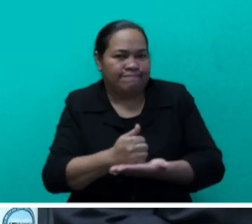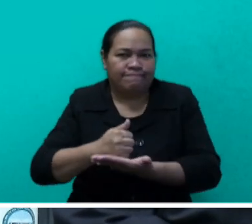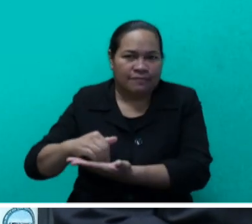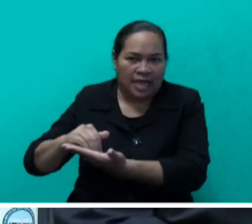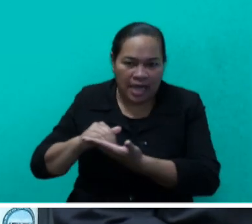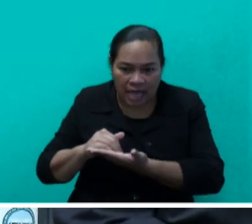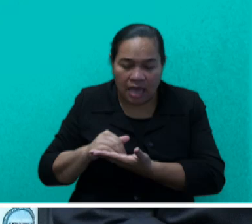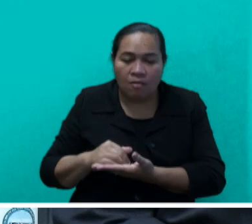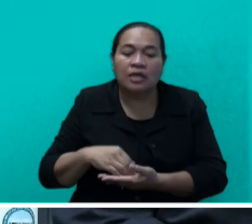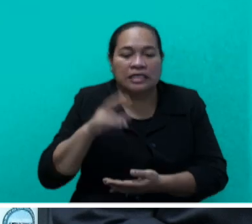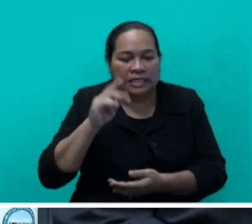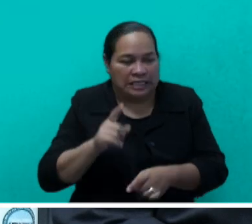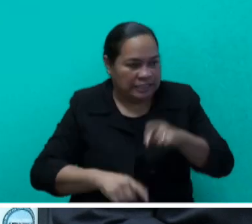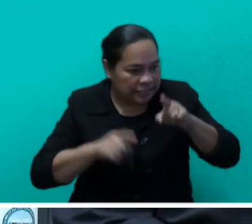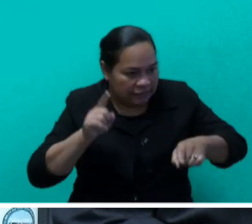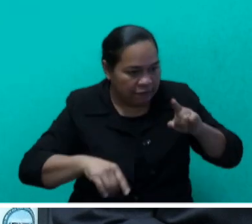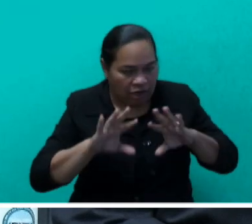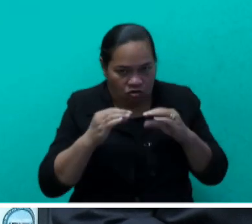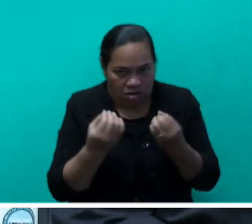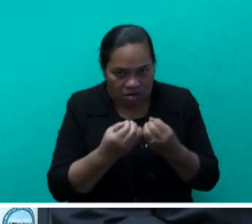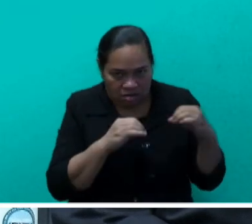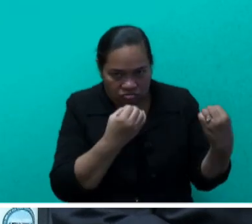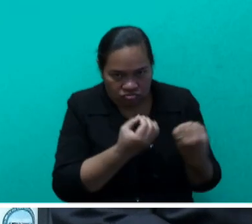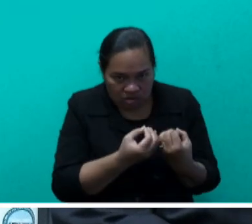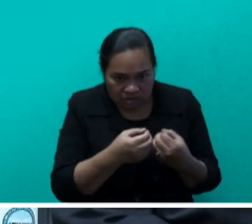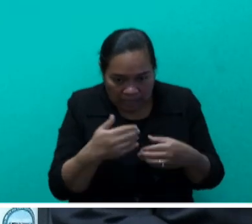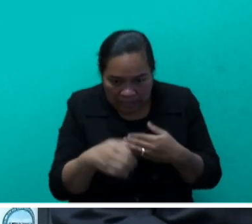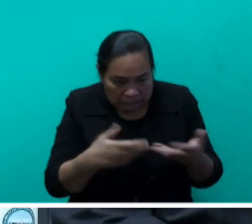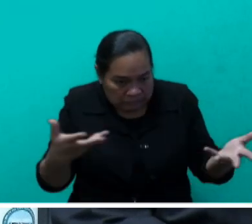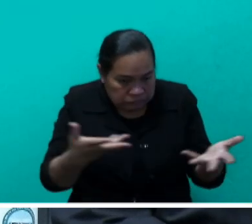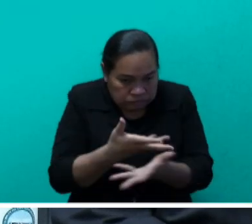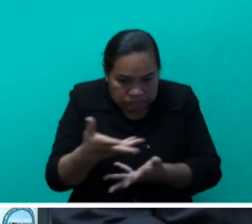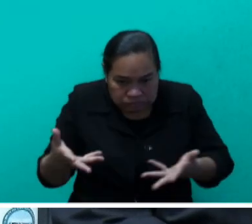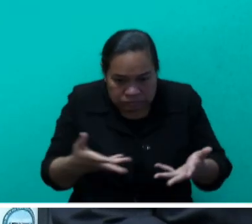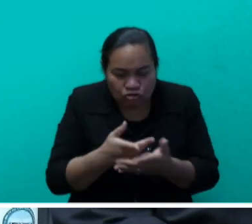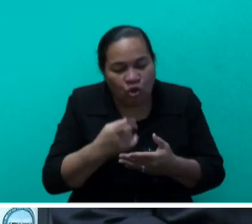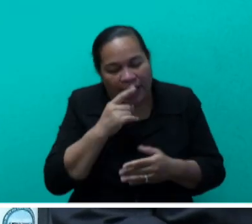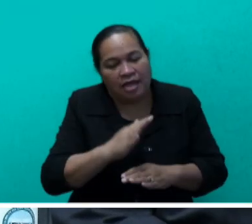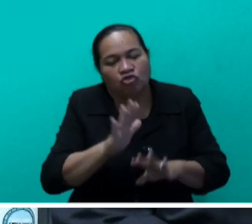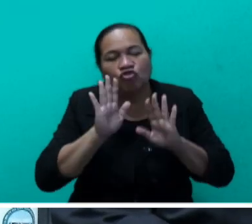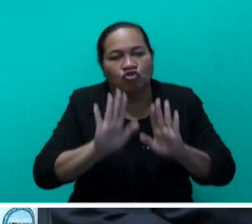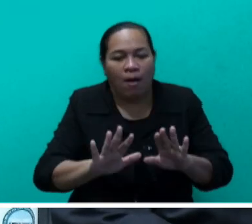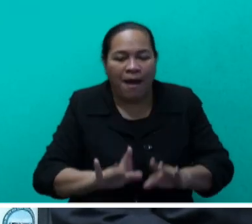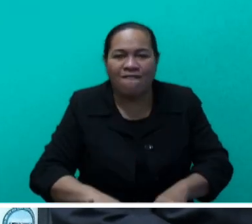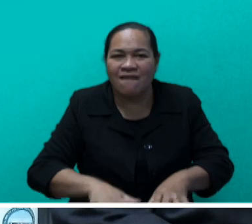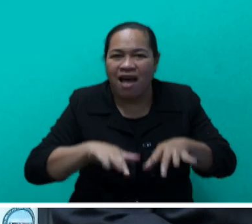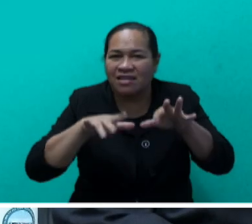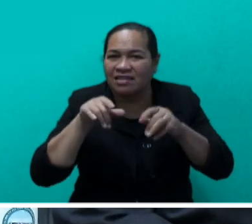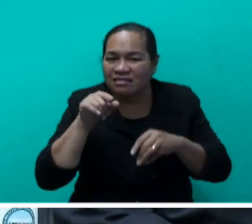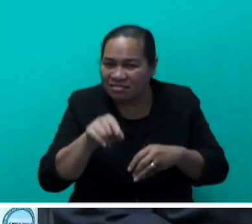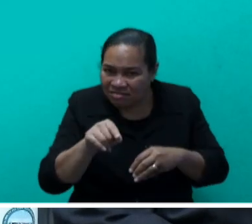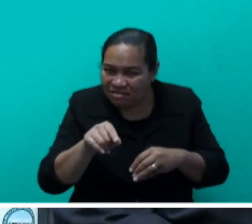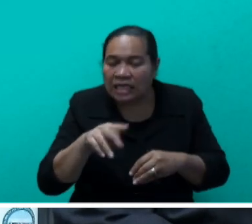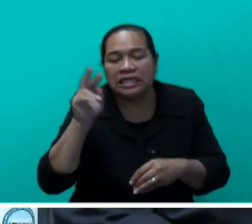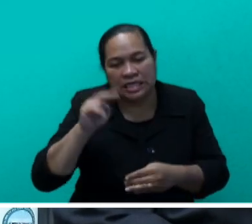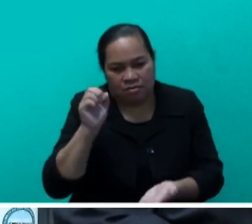effective interagency collaboration, as tackling flooding in a small town such as Rakiraki requires appropriate